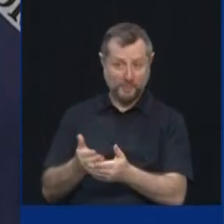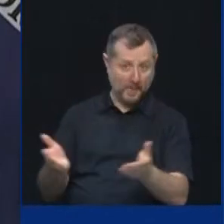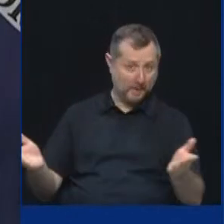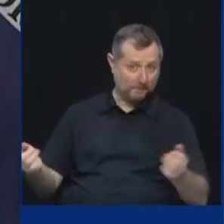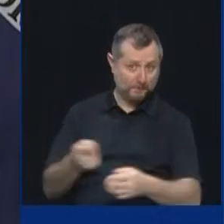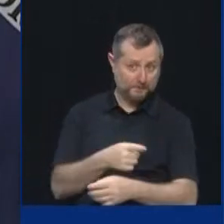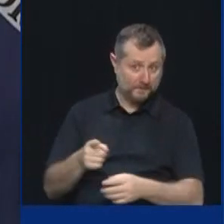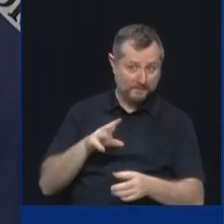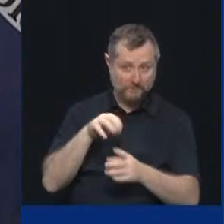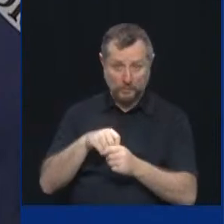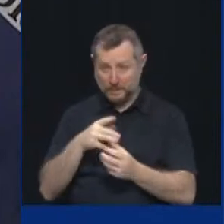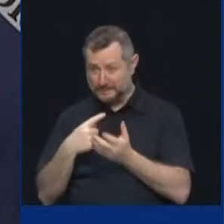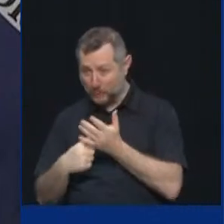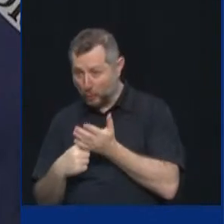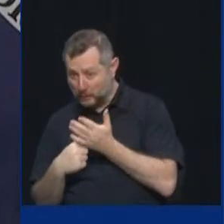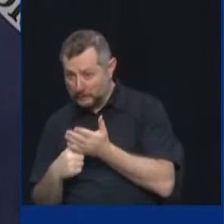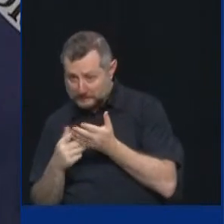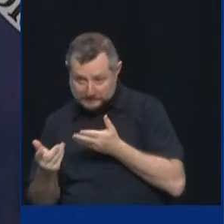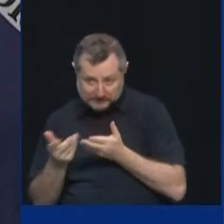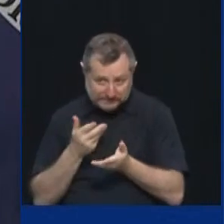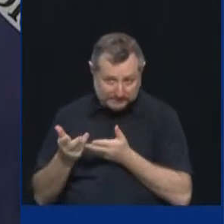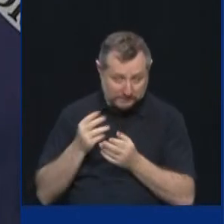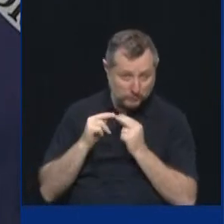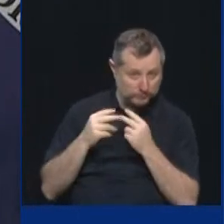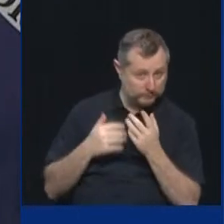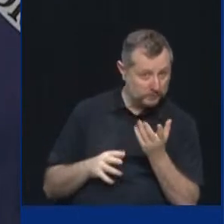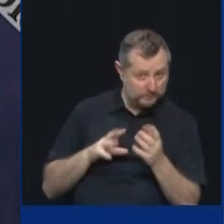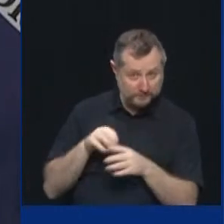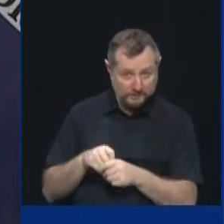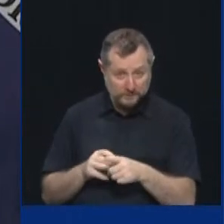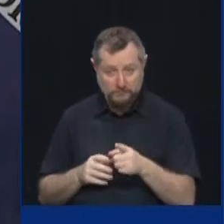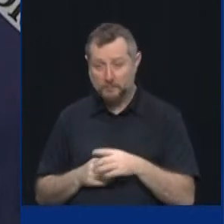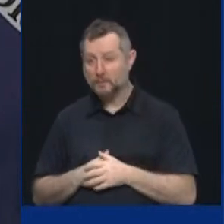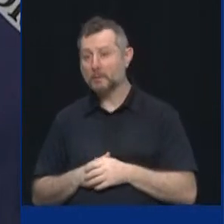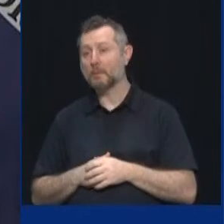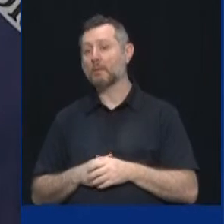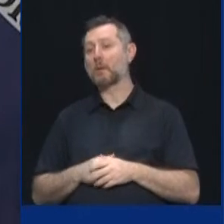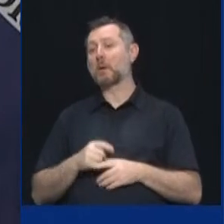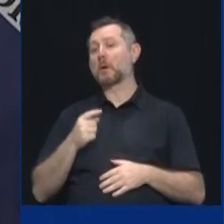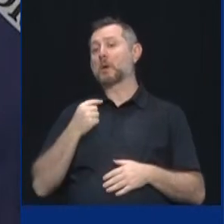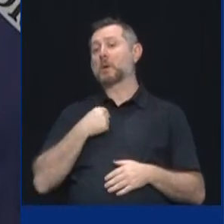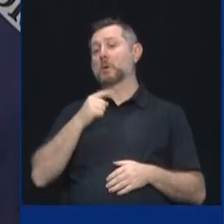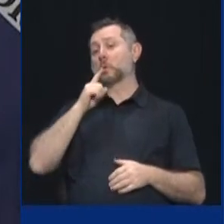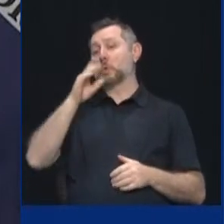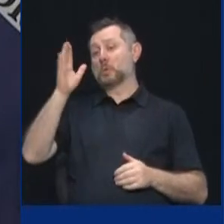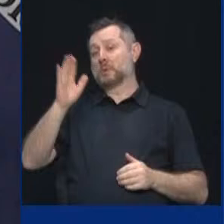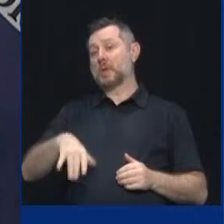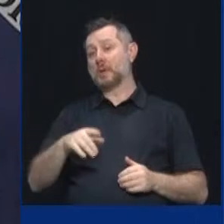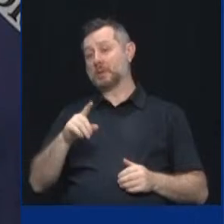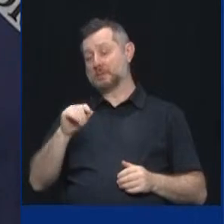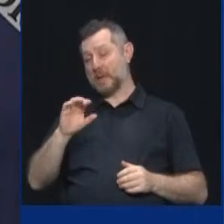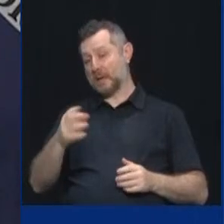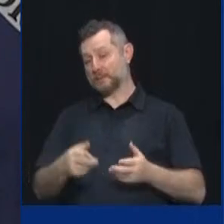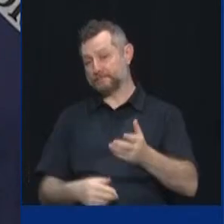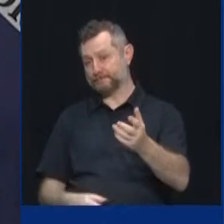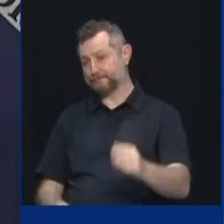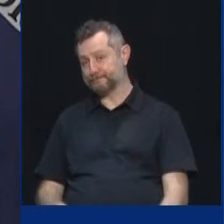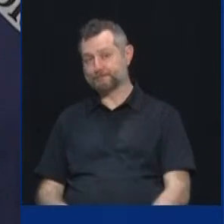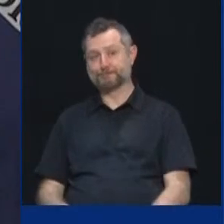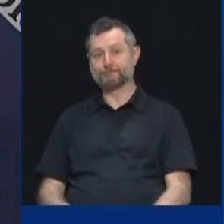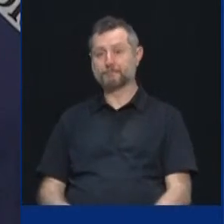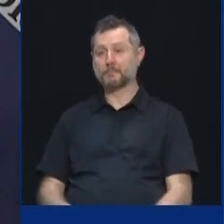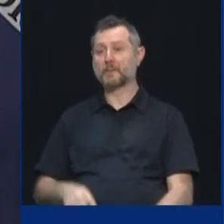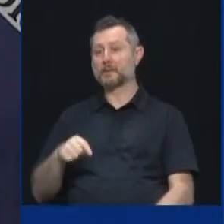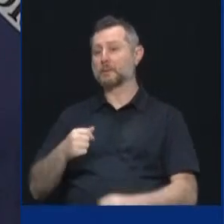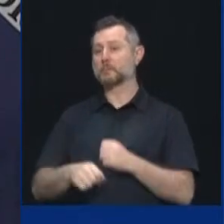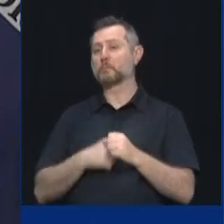in negotiating? You know, as usual, Zach, probably more so this